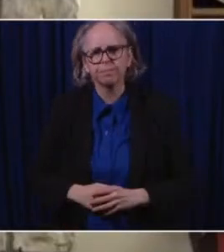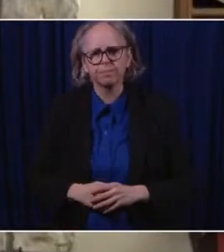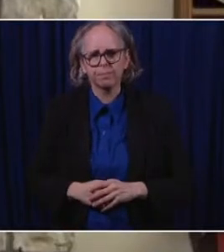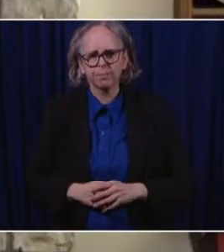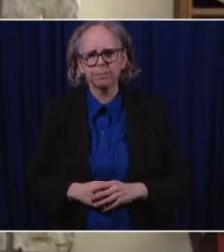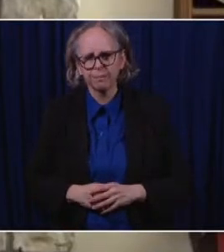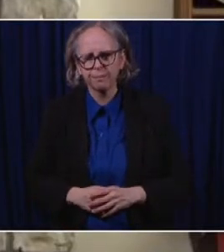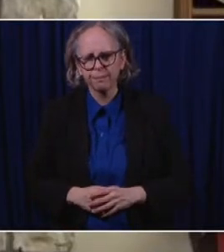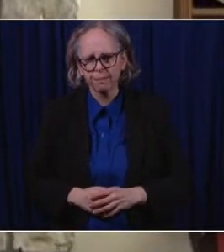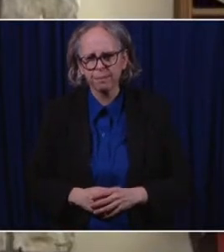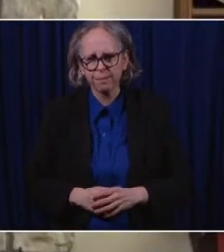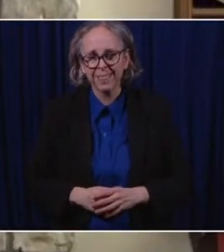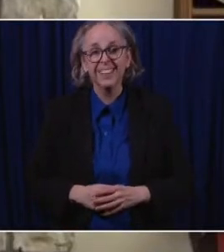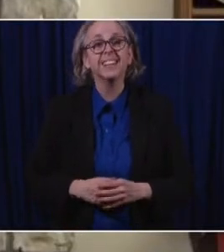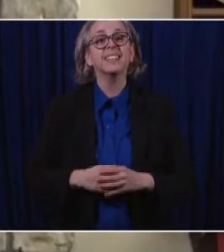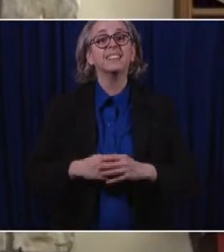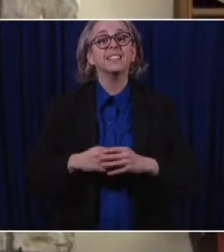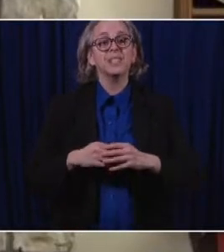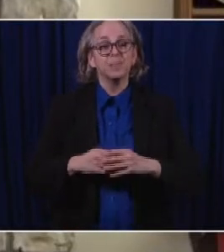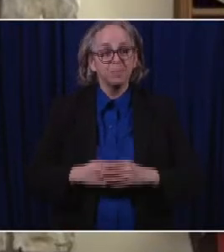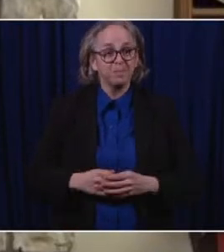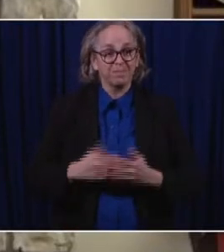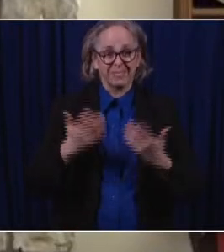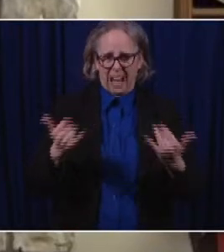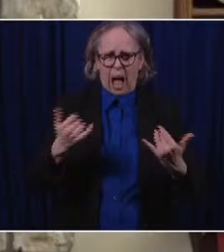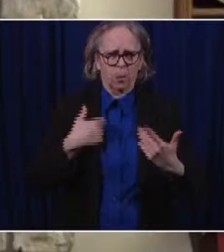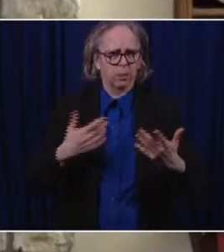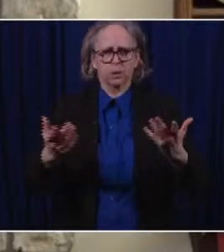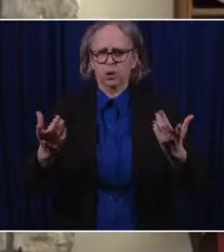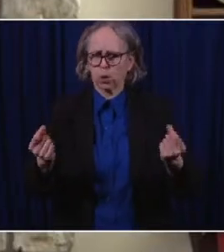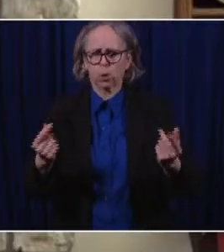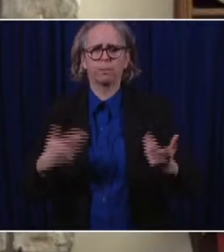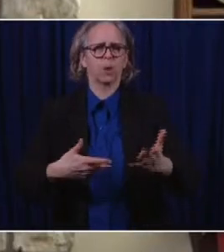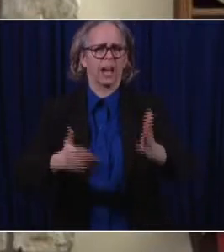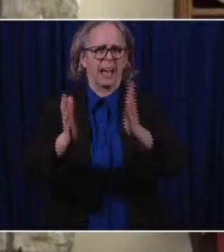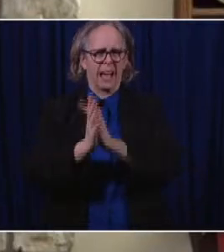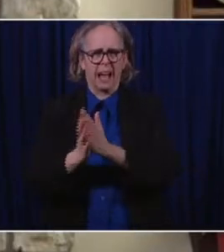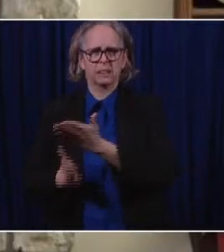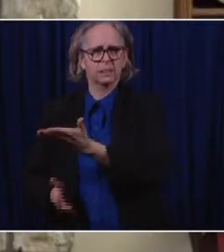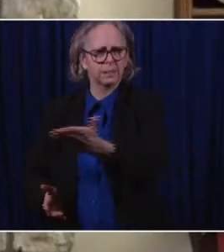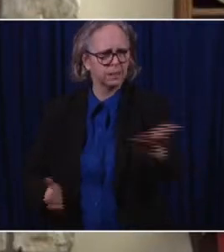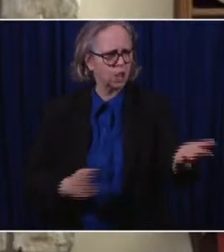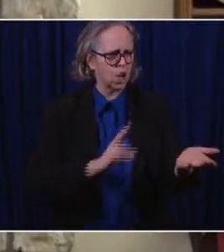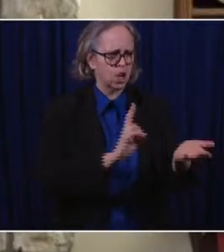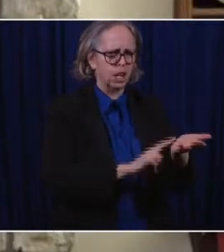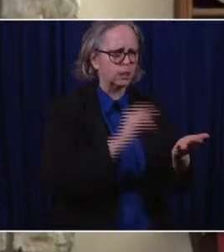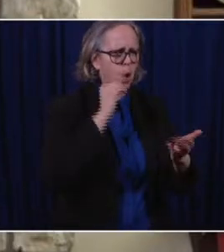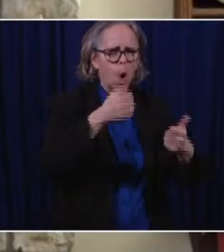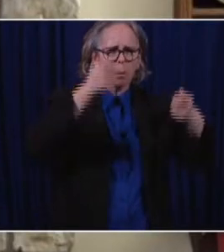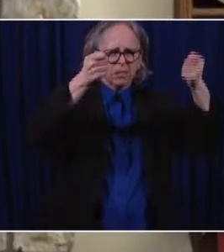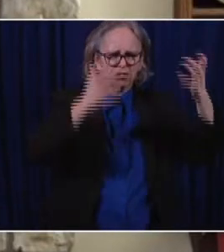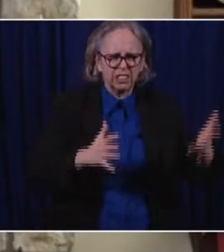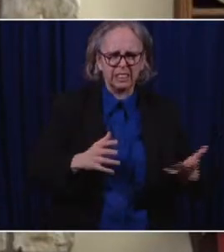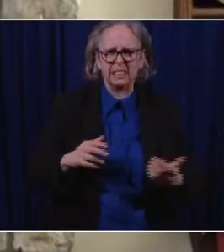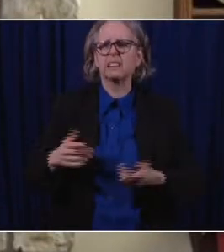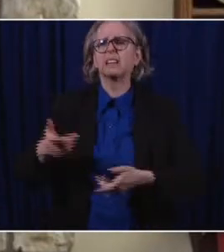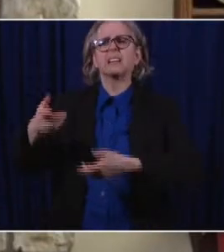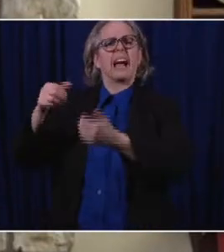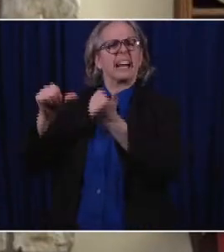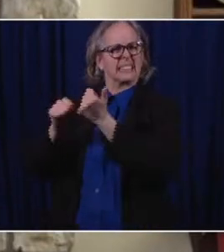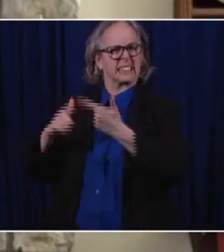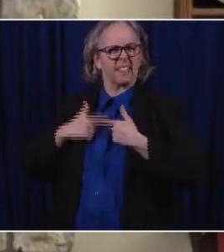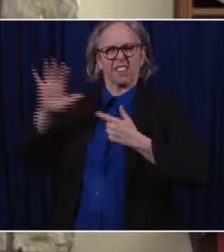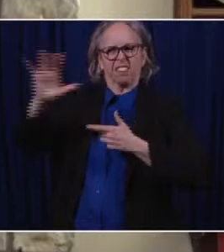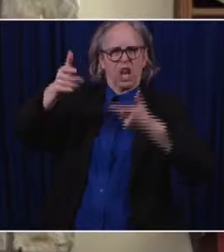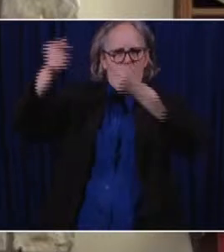would advise and ask is for administrators of nursing homes, assisted living facilities to find out this